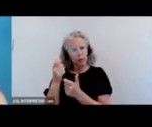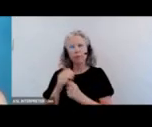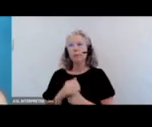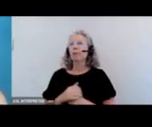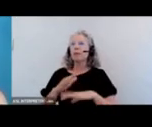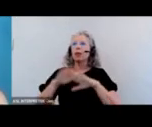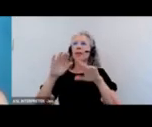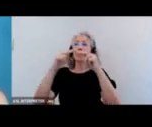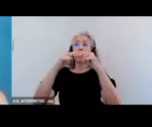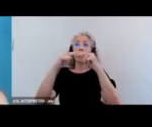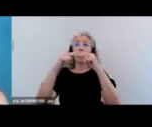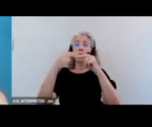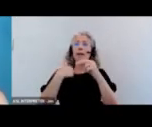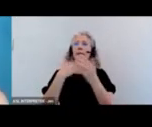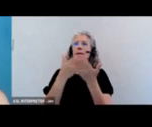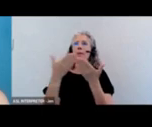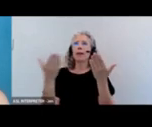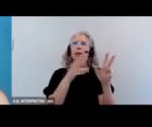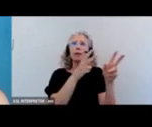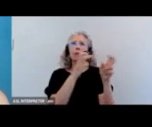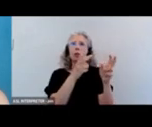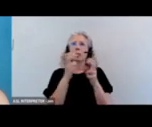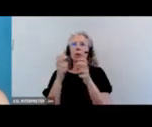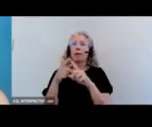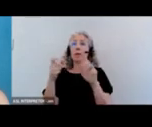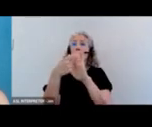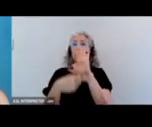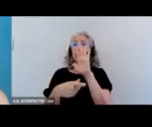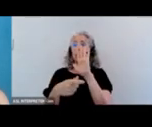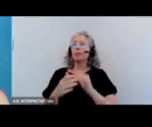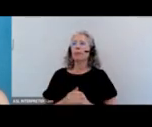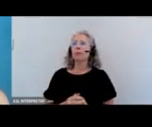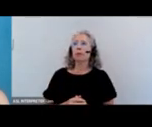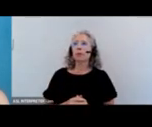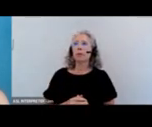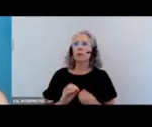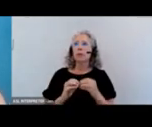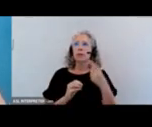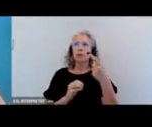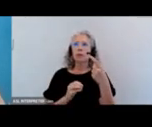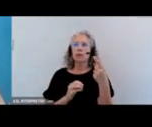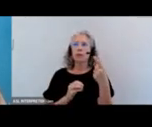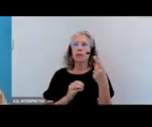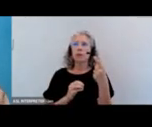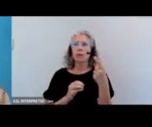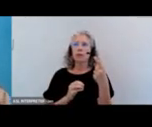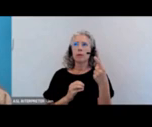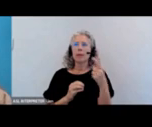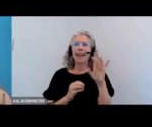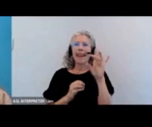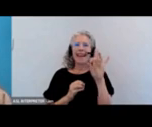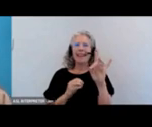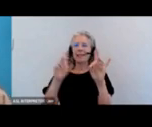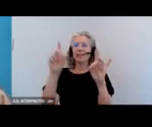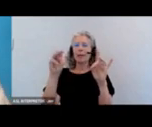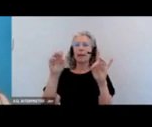this slide, I have some of the things I pulled out of those. And so number one is out of the eight dimensions